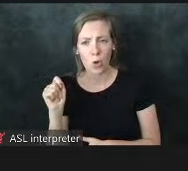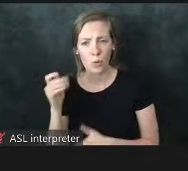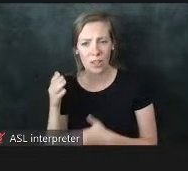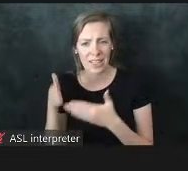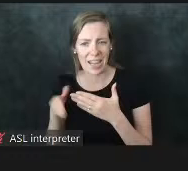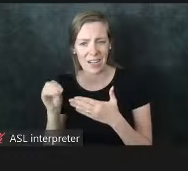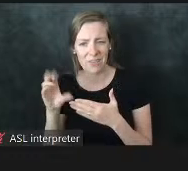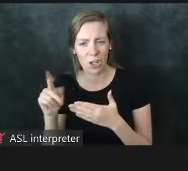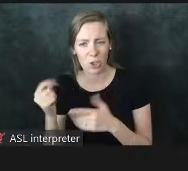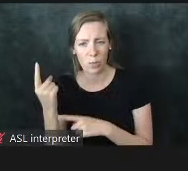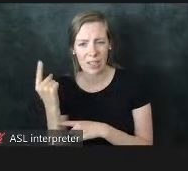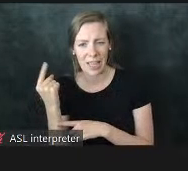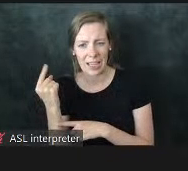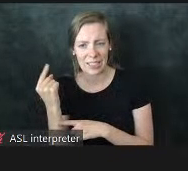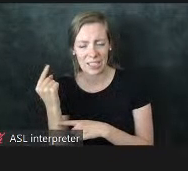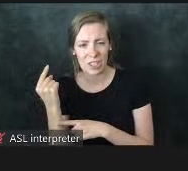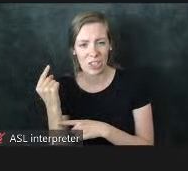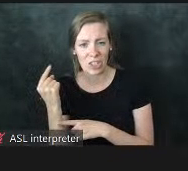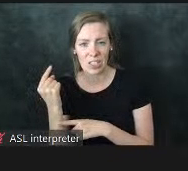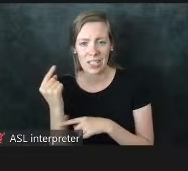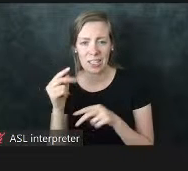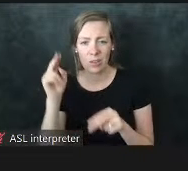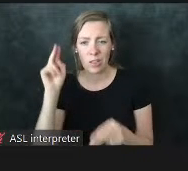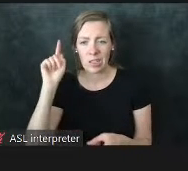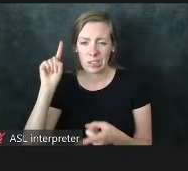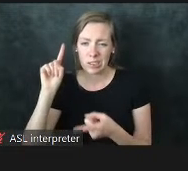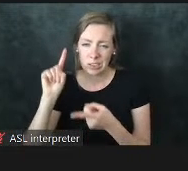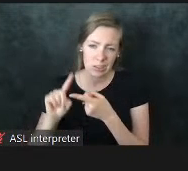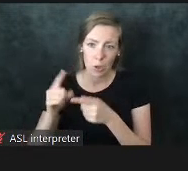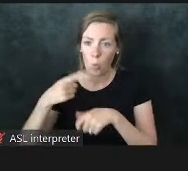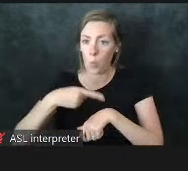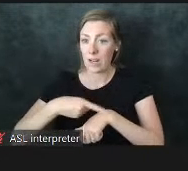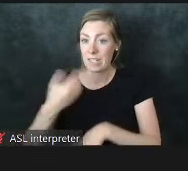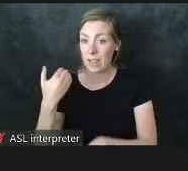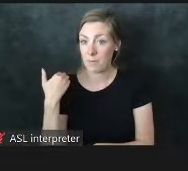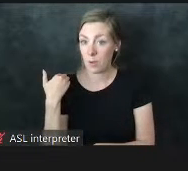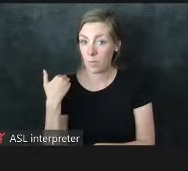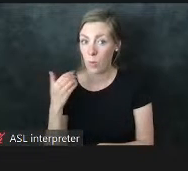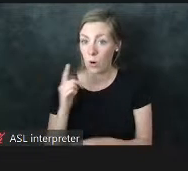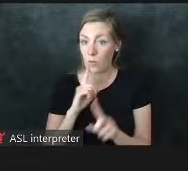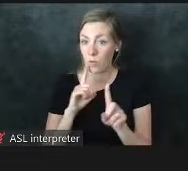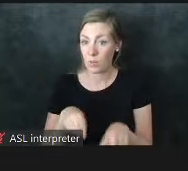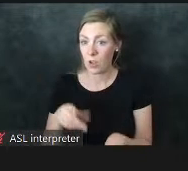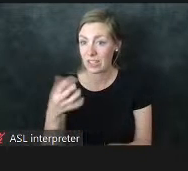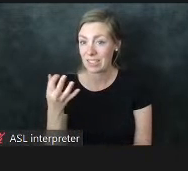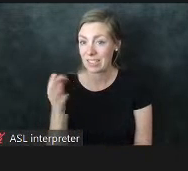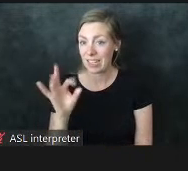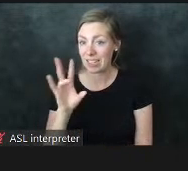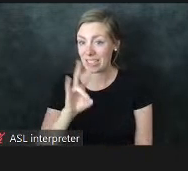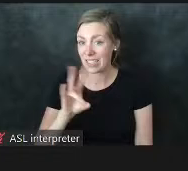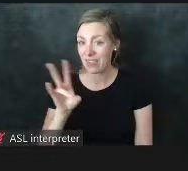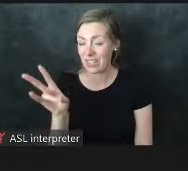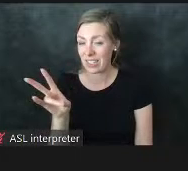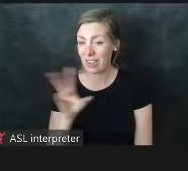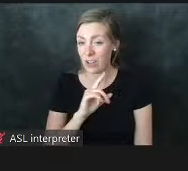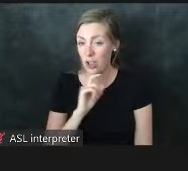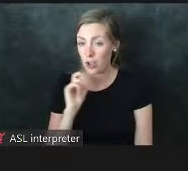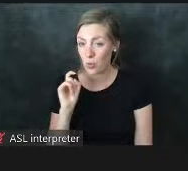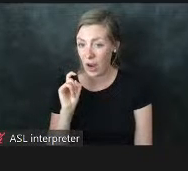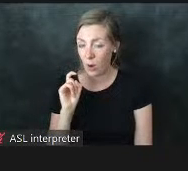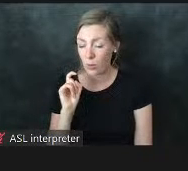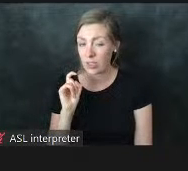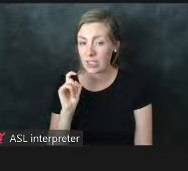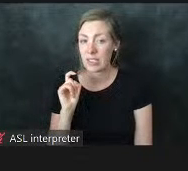muy bajos. It only has gone down to that level once before, and that's in response to the 1977. Cuando eso fue la respuesta